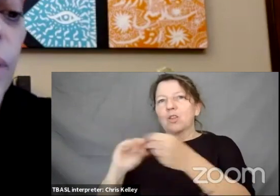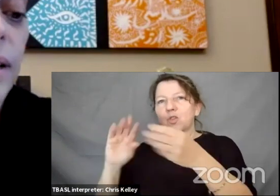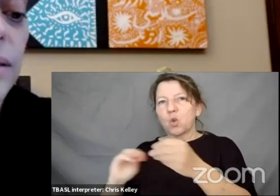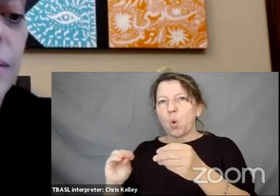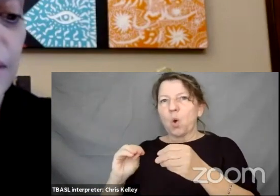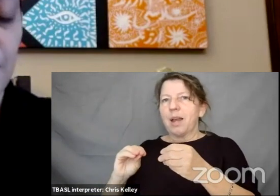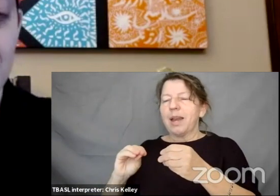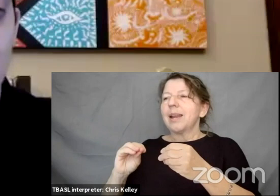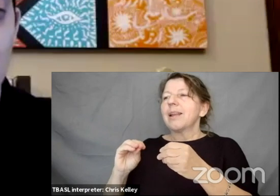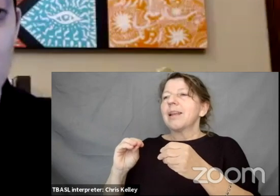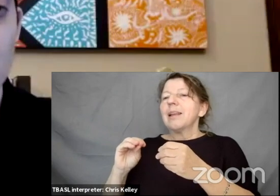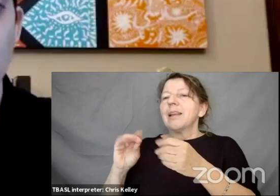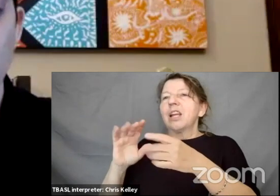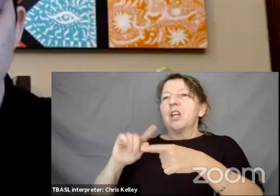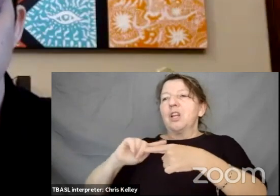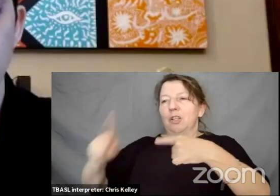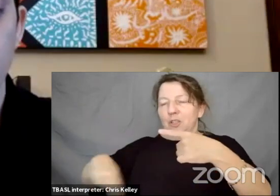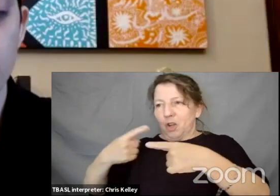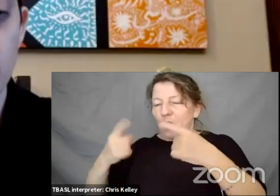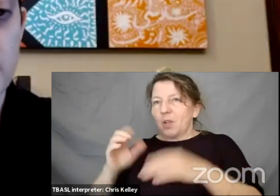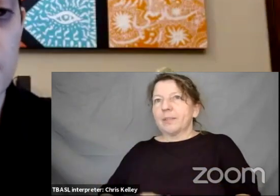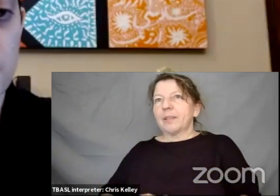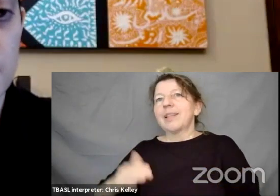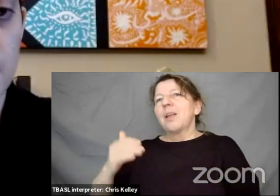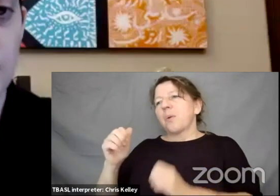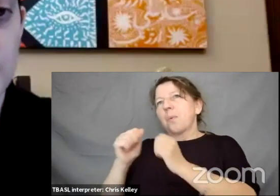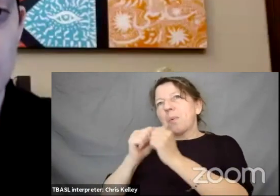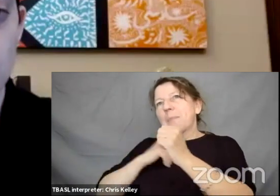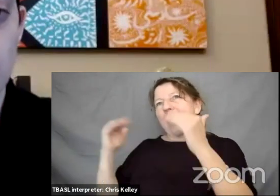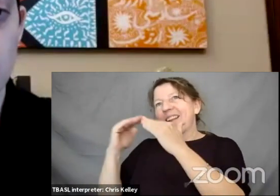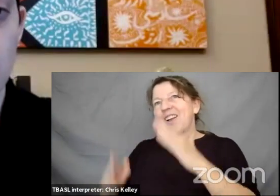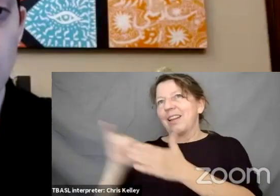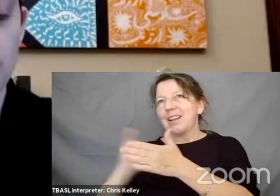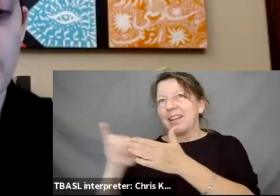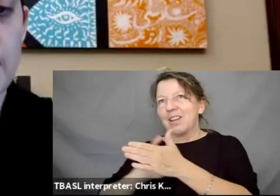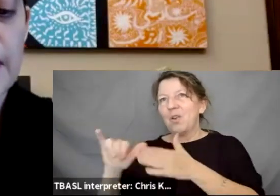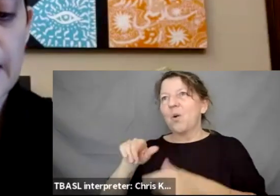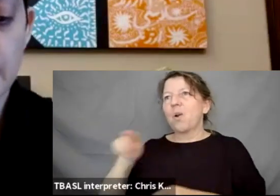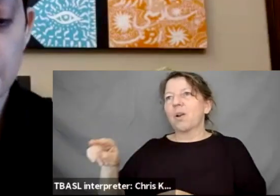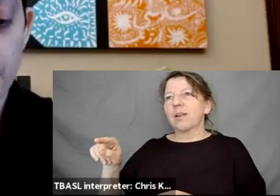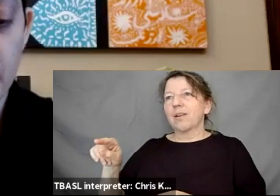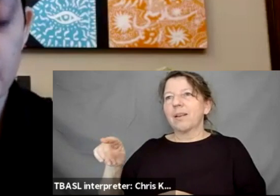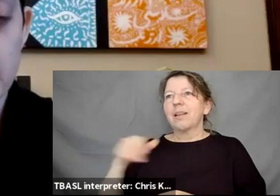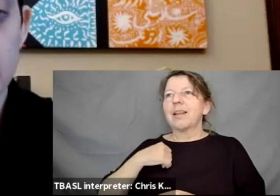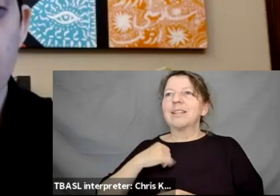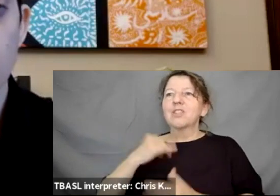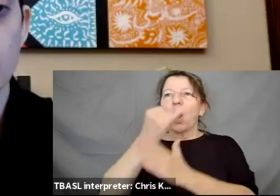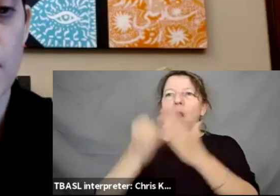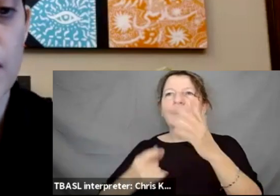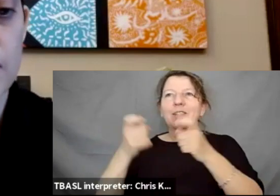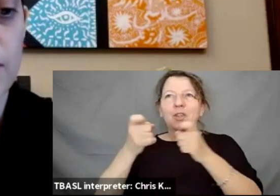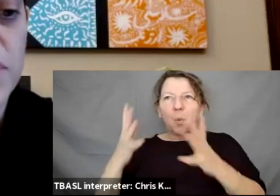who I'll give a shout out to, Potri Ranka Manis, who's the artistic director of Kinding